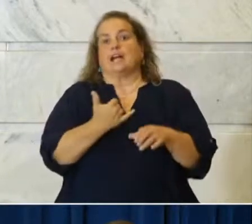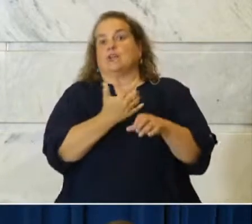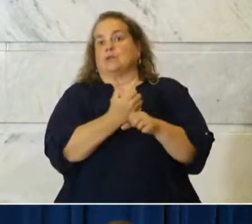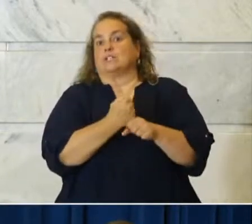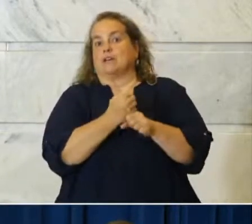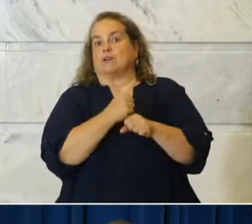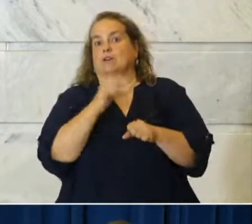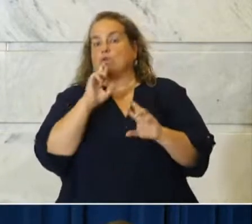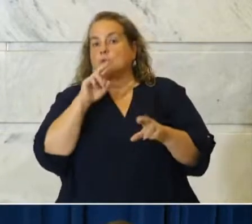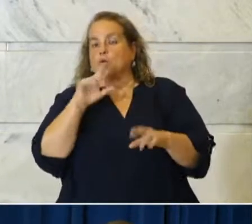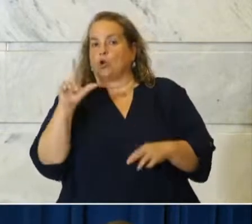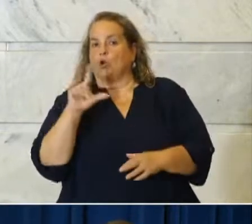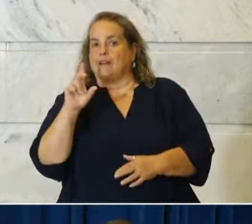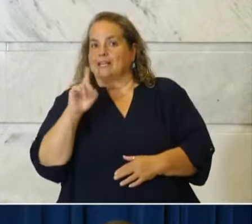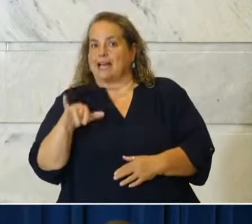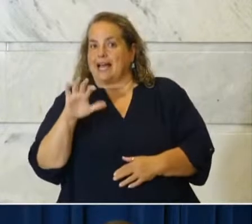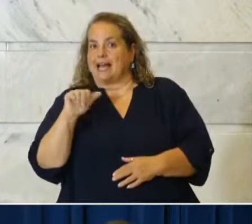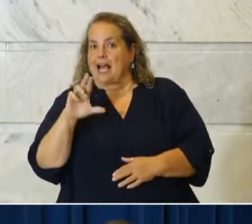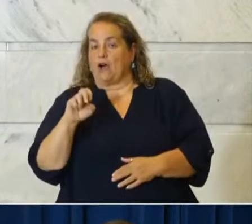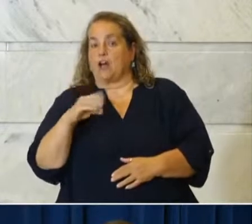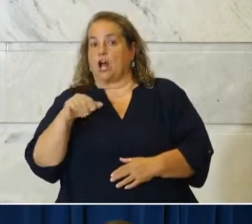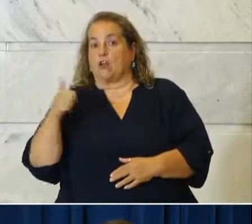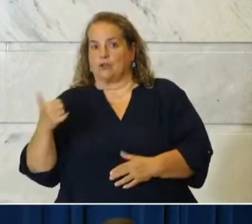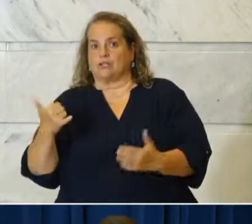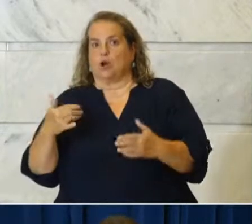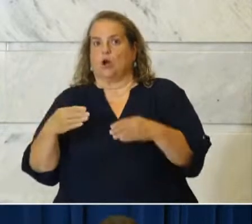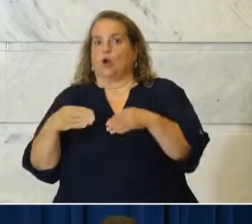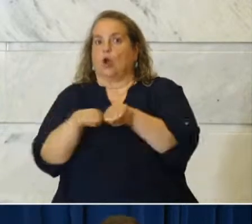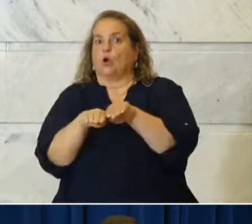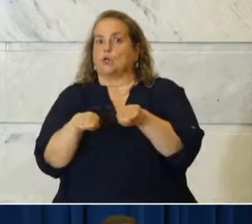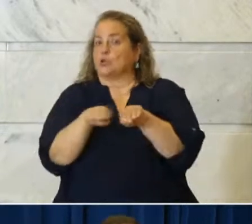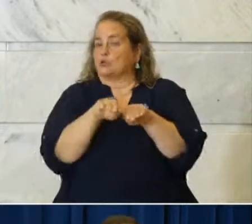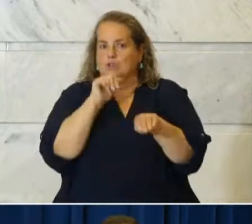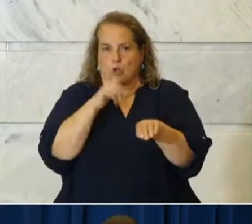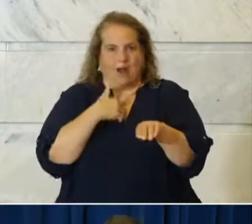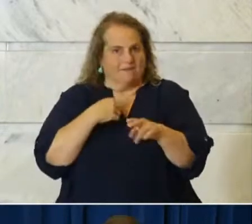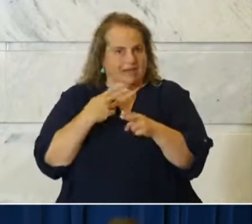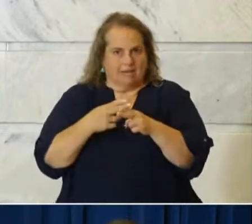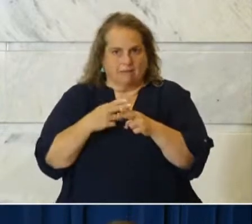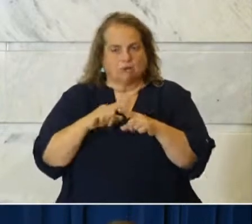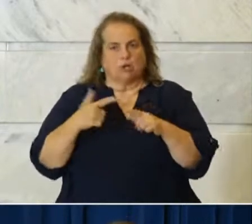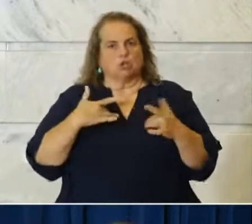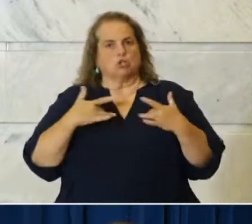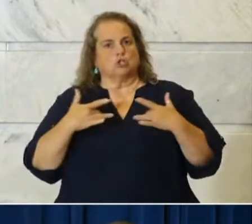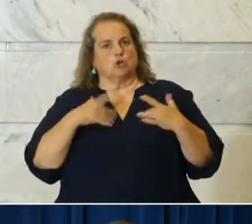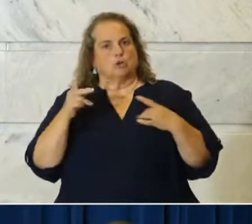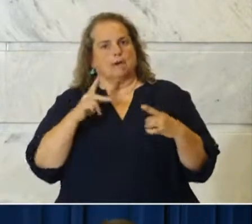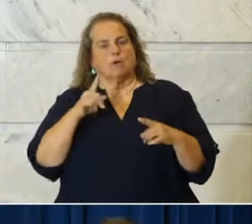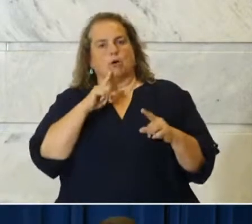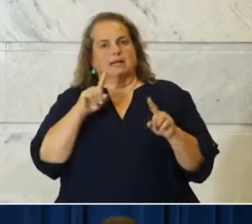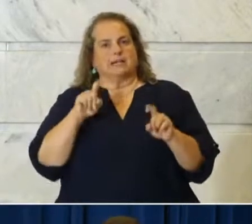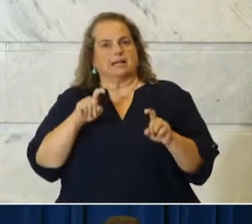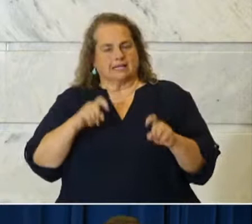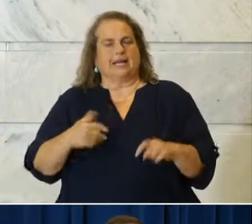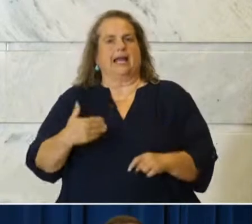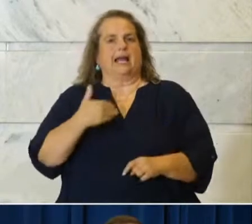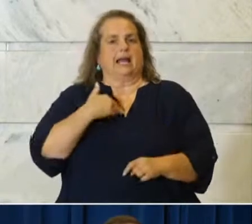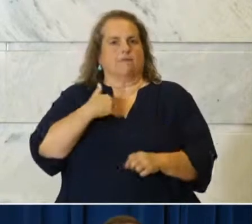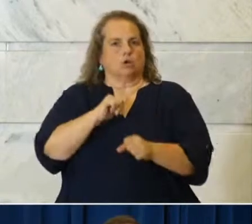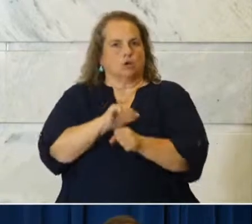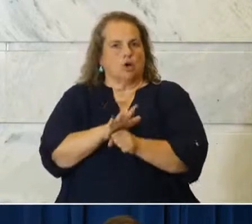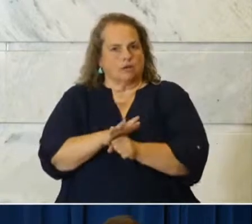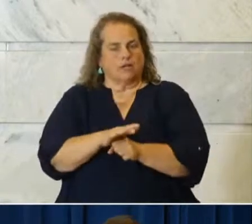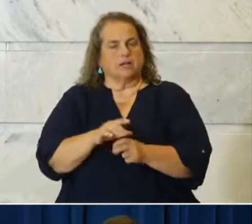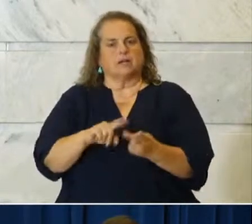Louisville daycares and others being closed. We don't have names, but due to concerns or people testing positive. We are getting